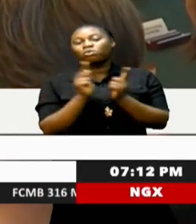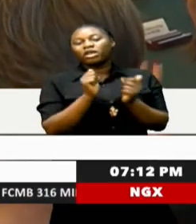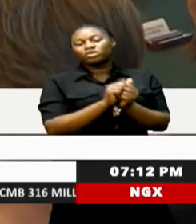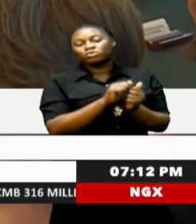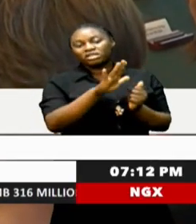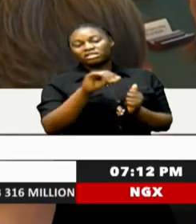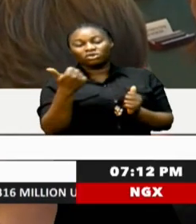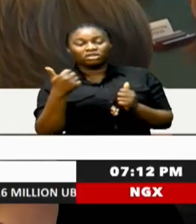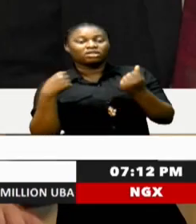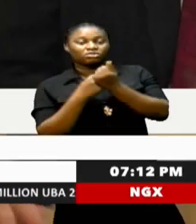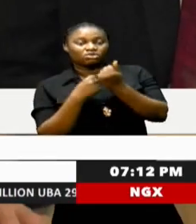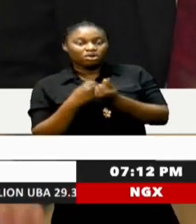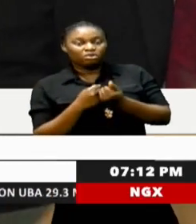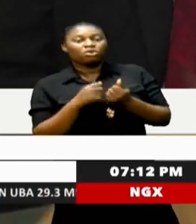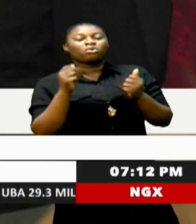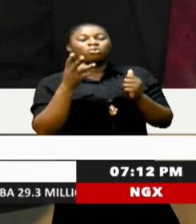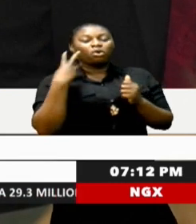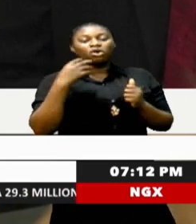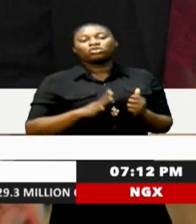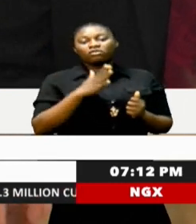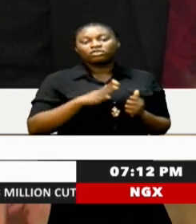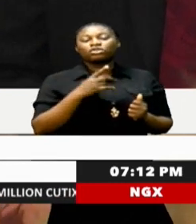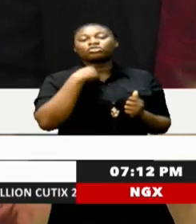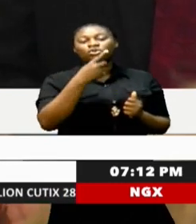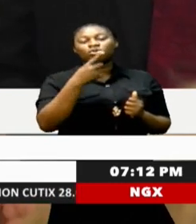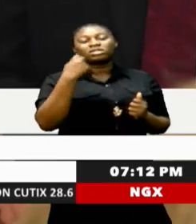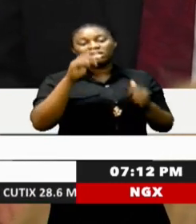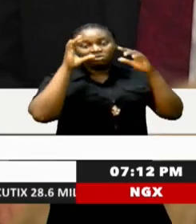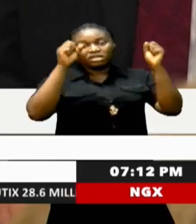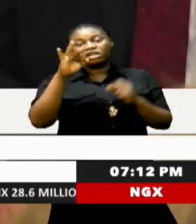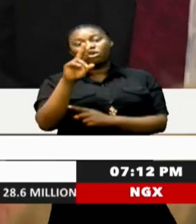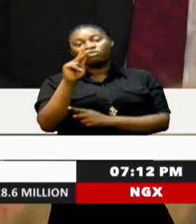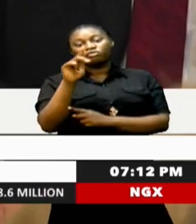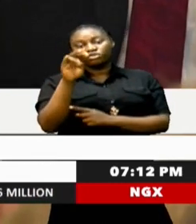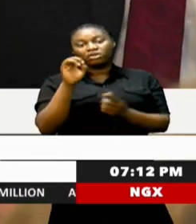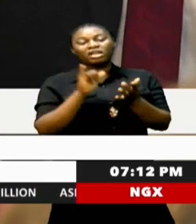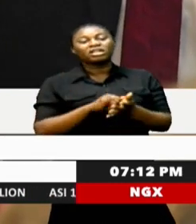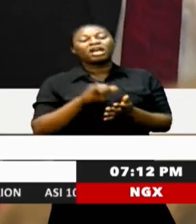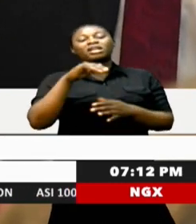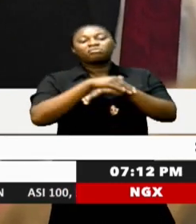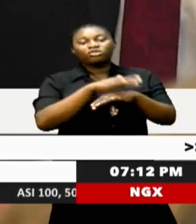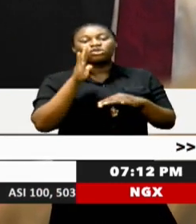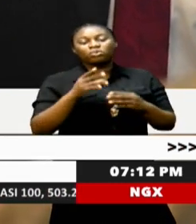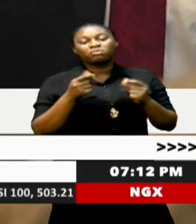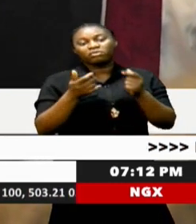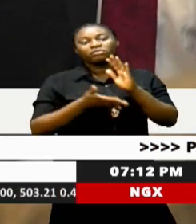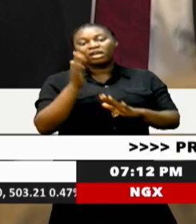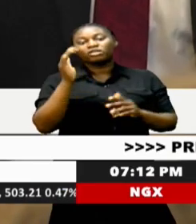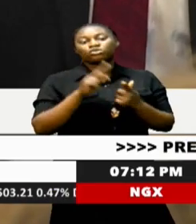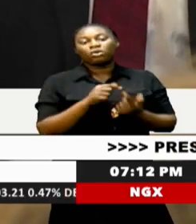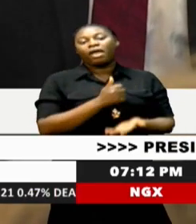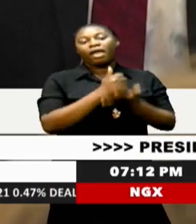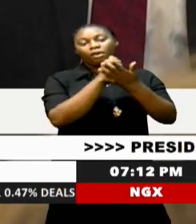before a wider bilateral with officials, told Zelensky that Britain will speed up delivery of aid to